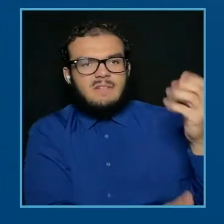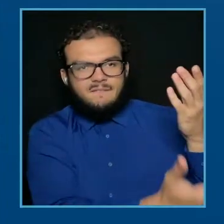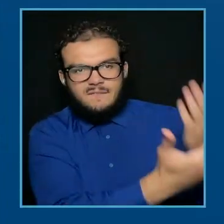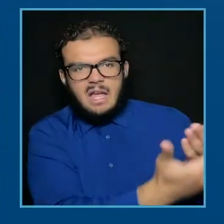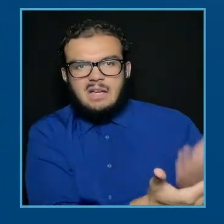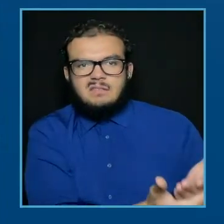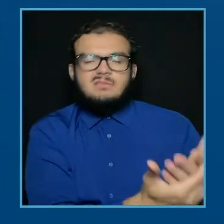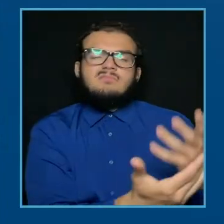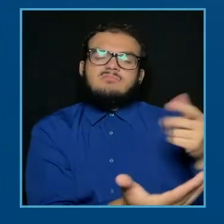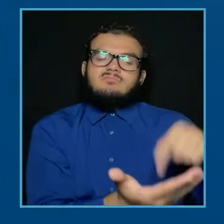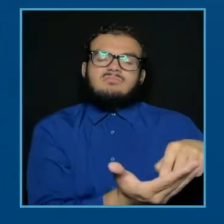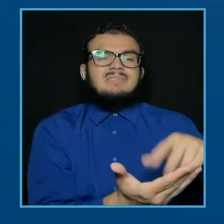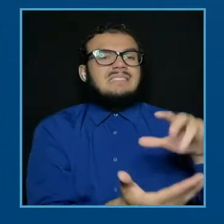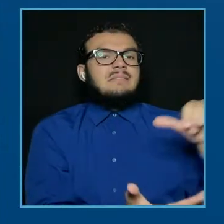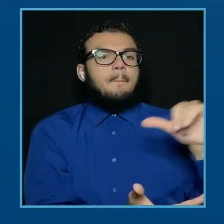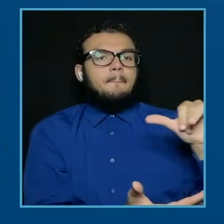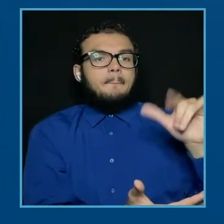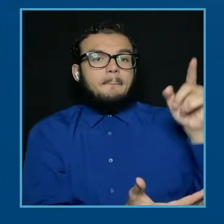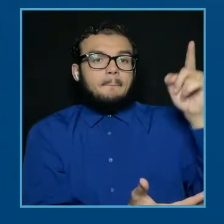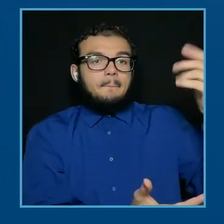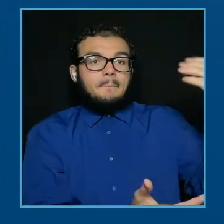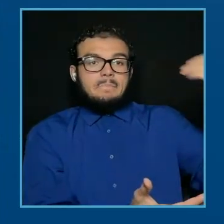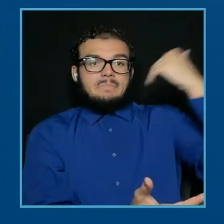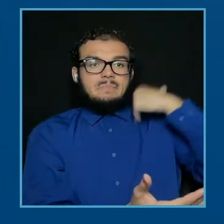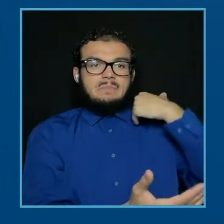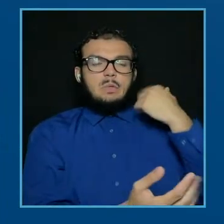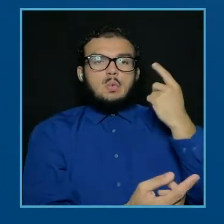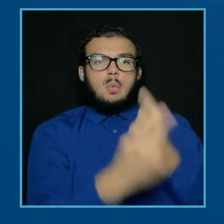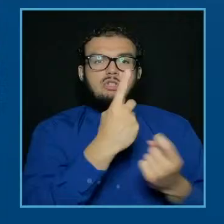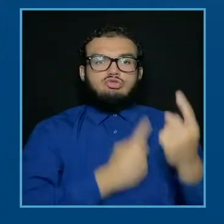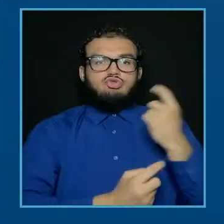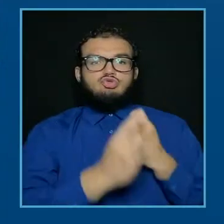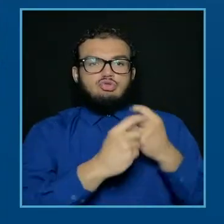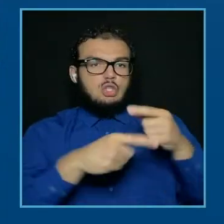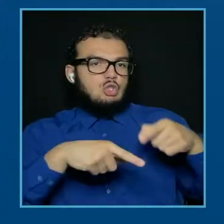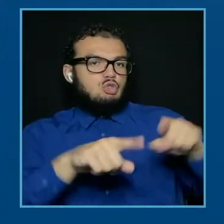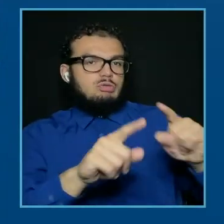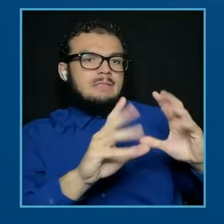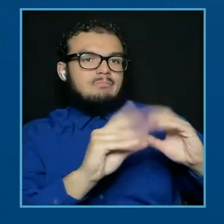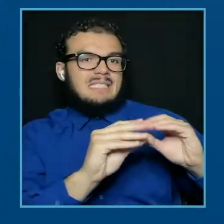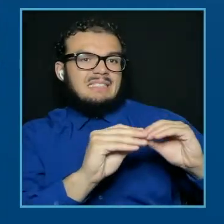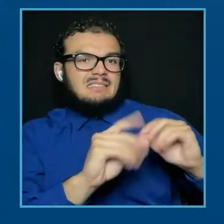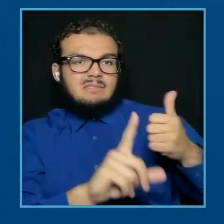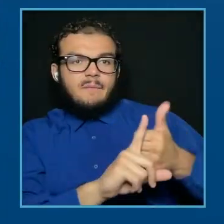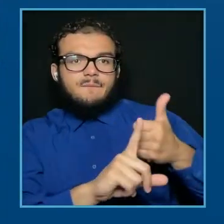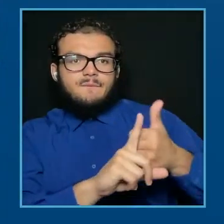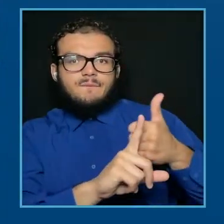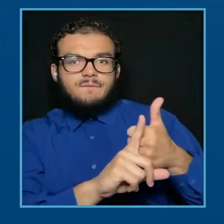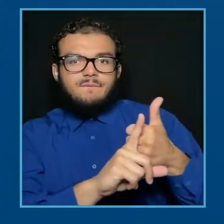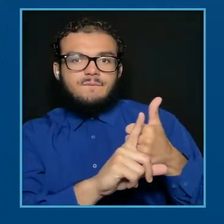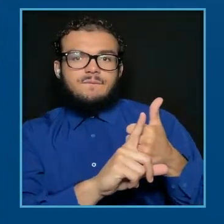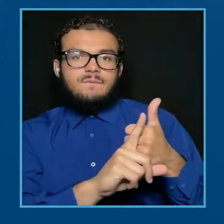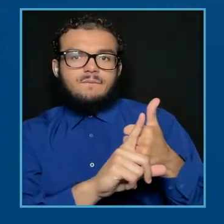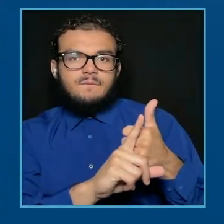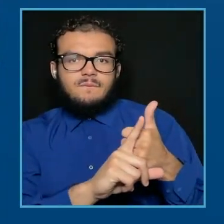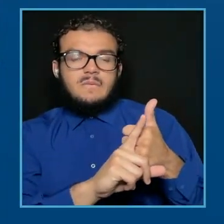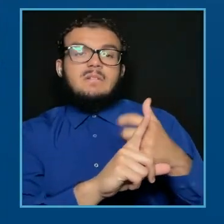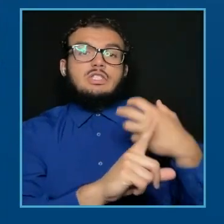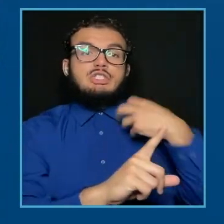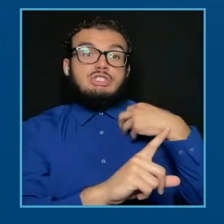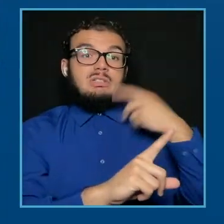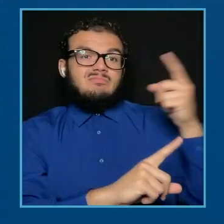was referenced during the prior questioning during the meeting itself. When the chair from